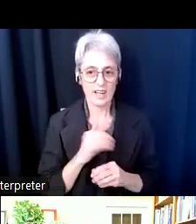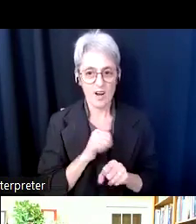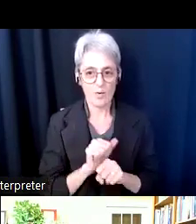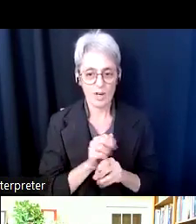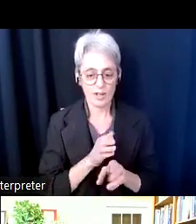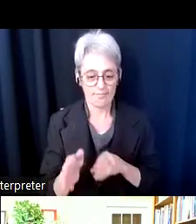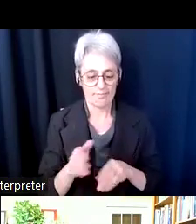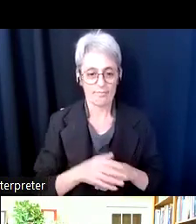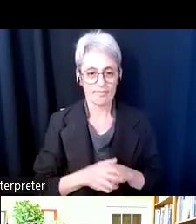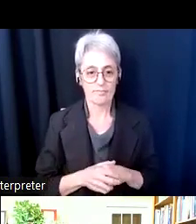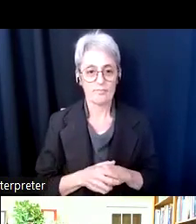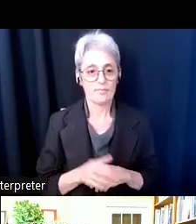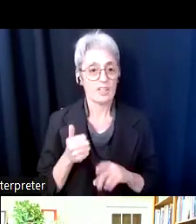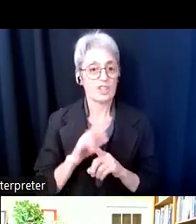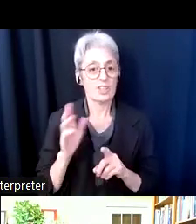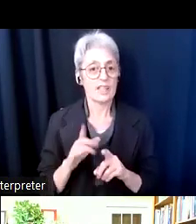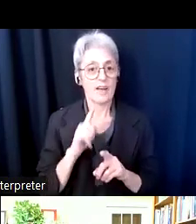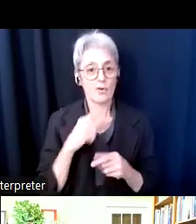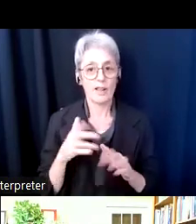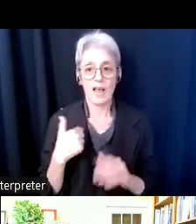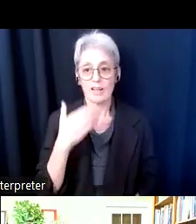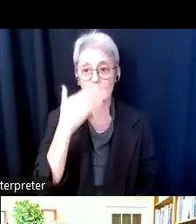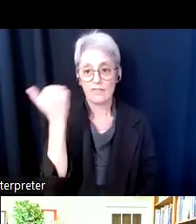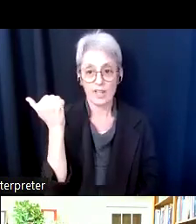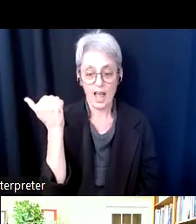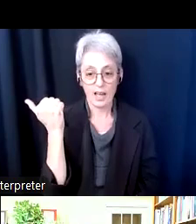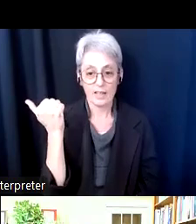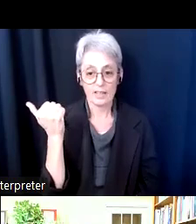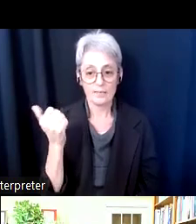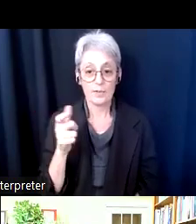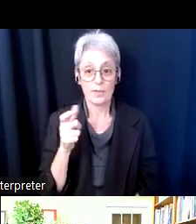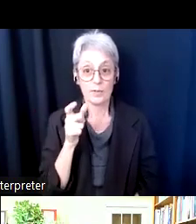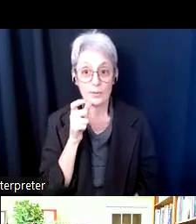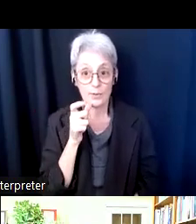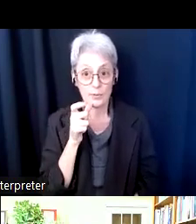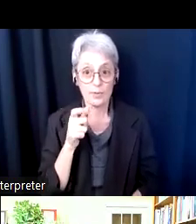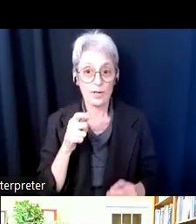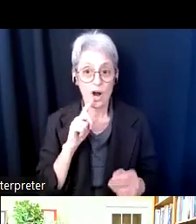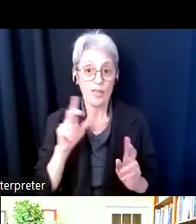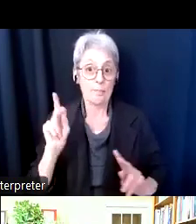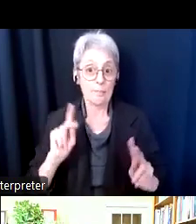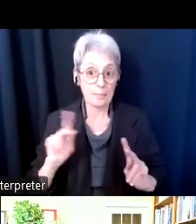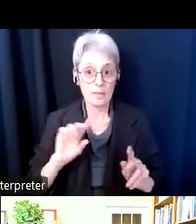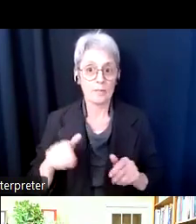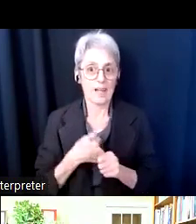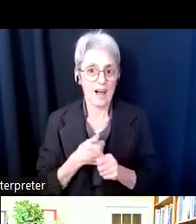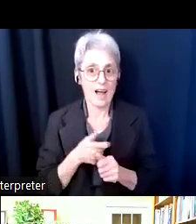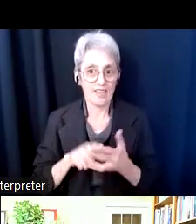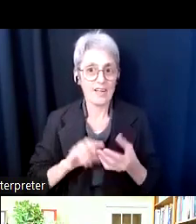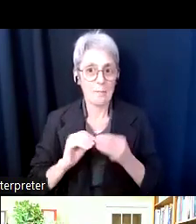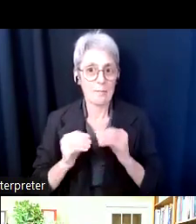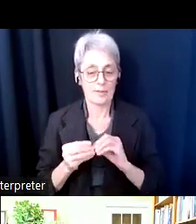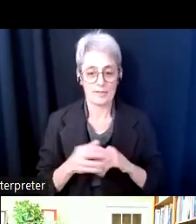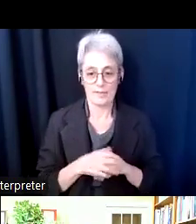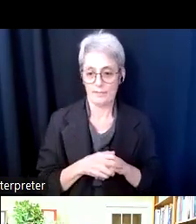really let us forget who were the people behind the numbers. So that's why we've called these